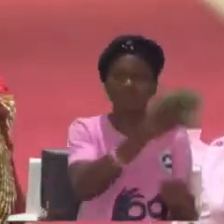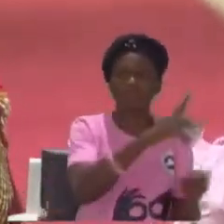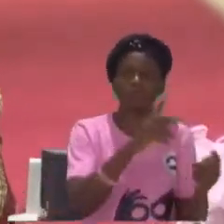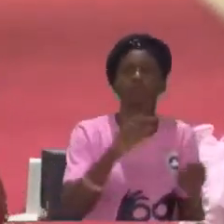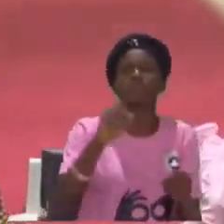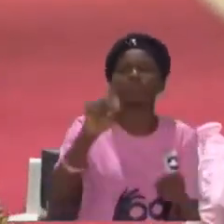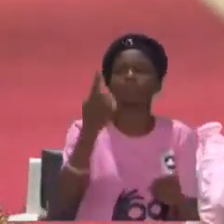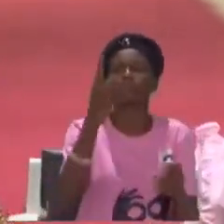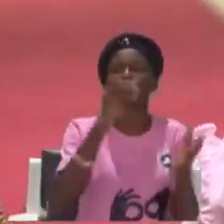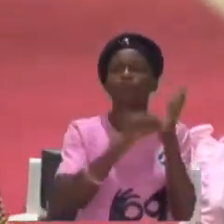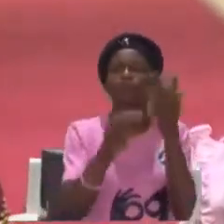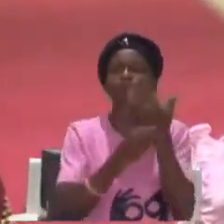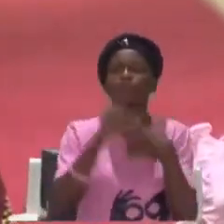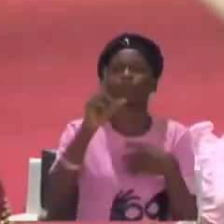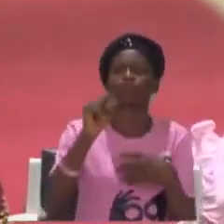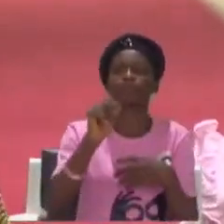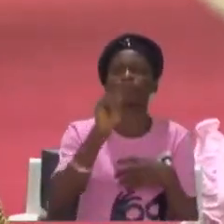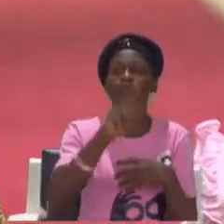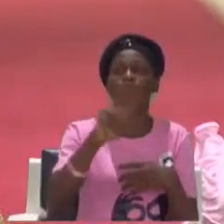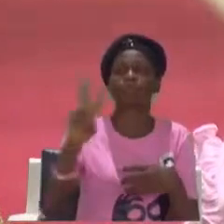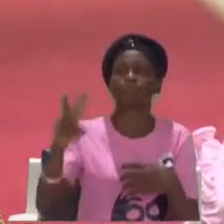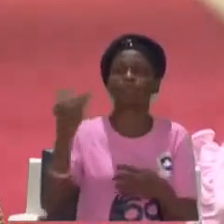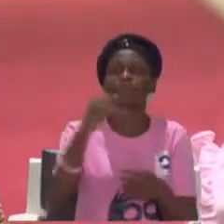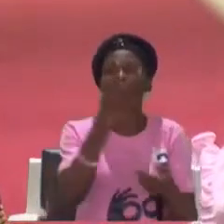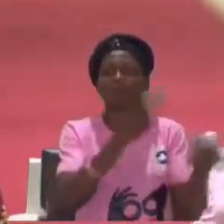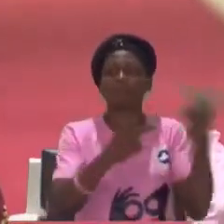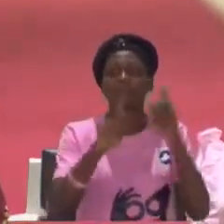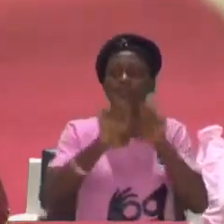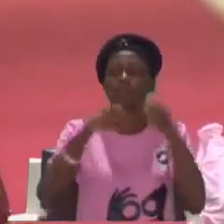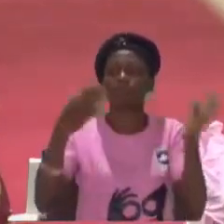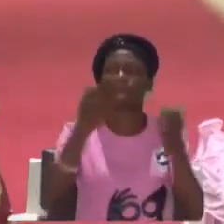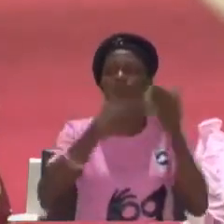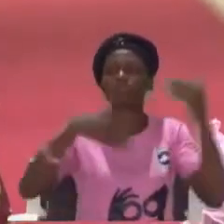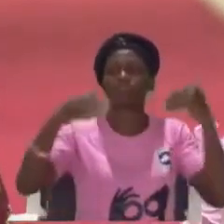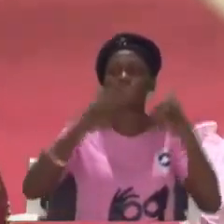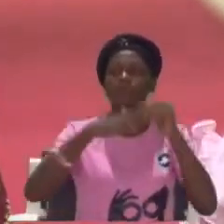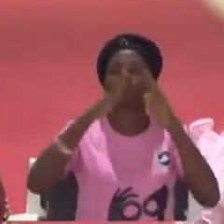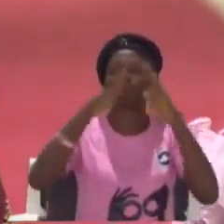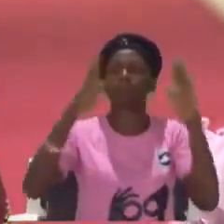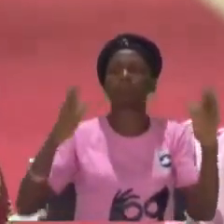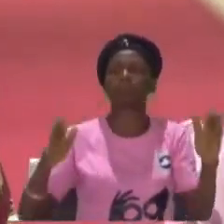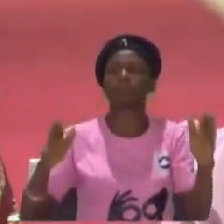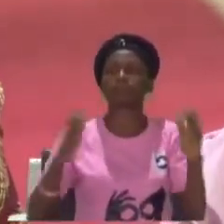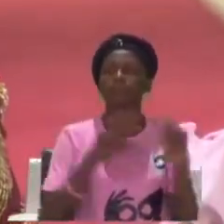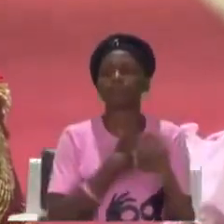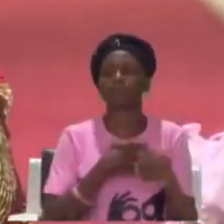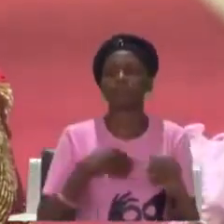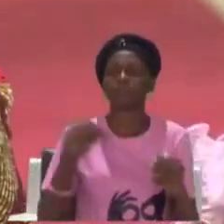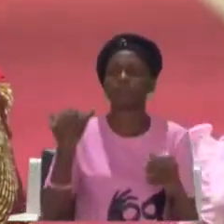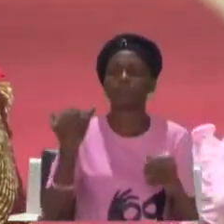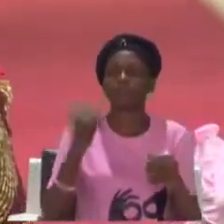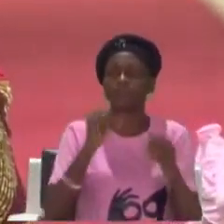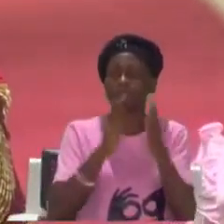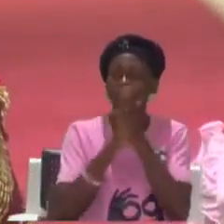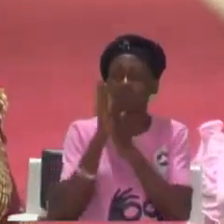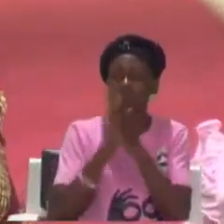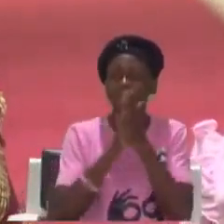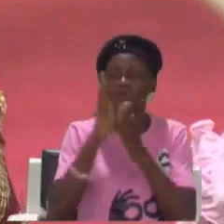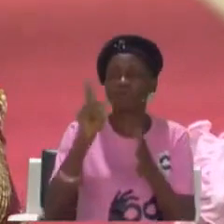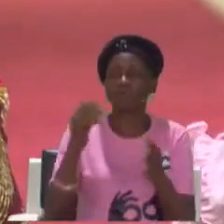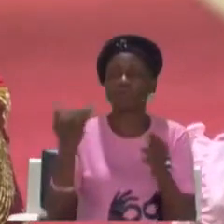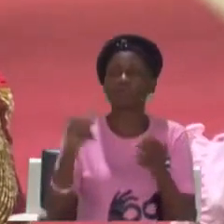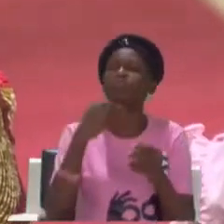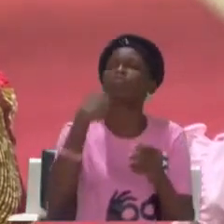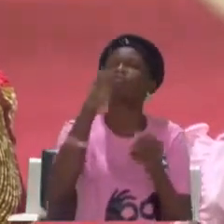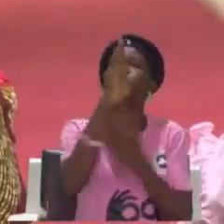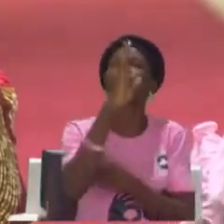October 2022, we visited the Open Heaven House, and we prayed. We told